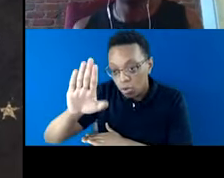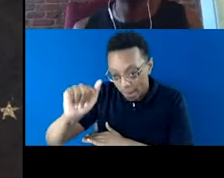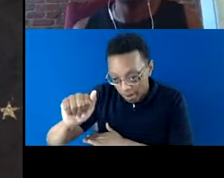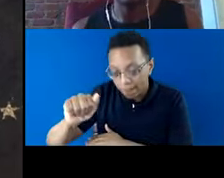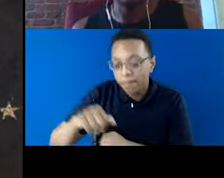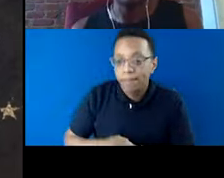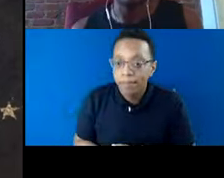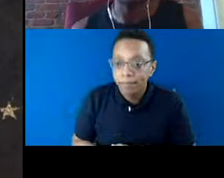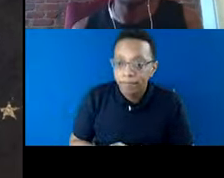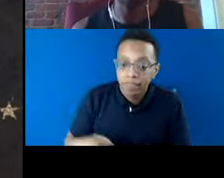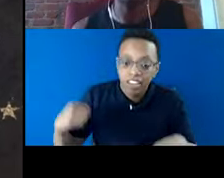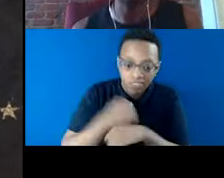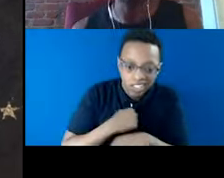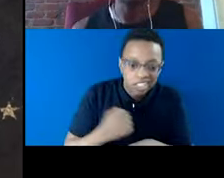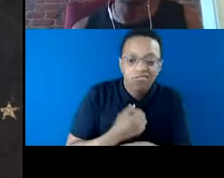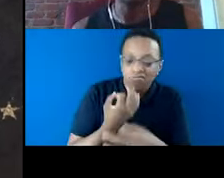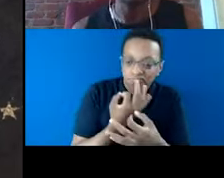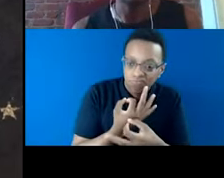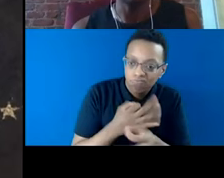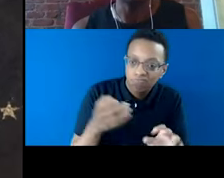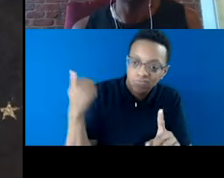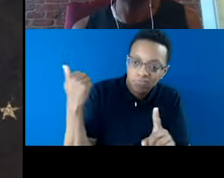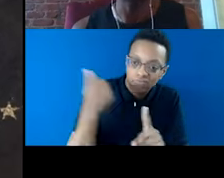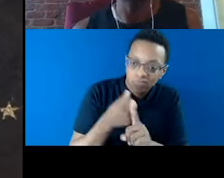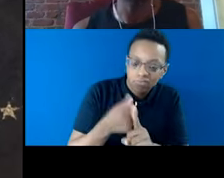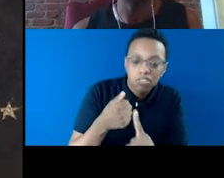fights to free itself from the